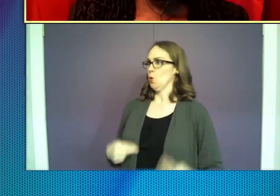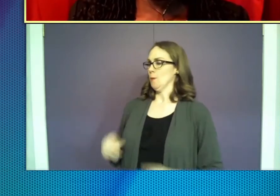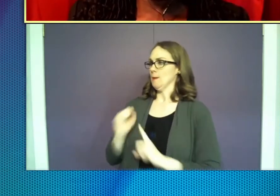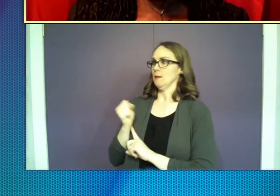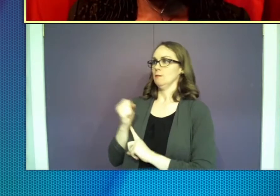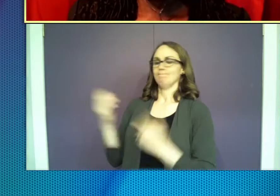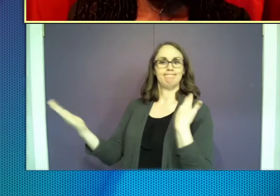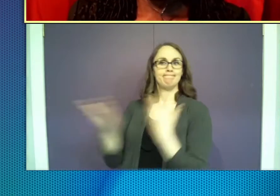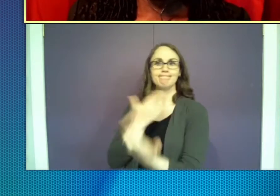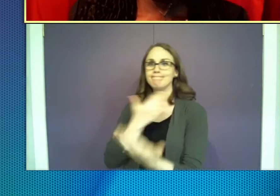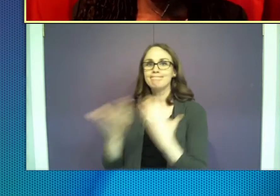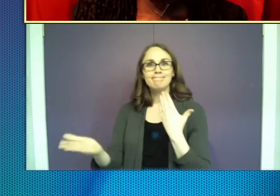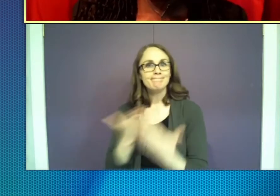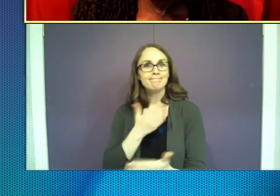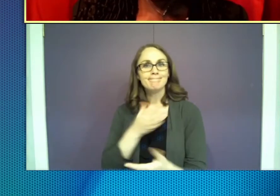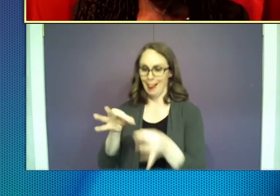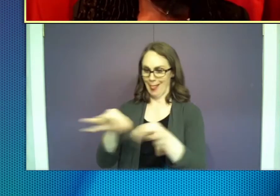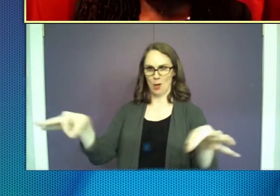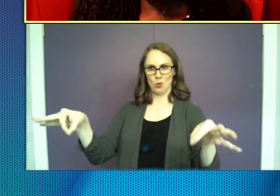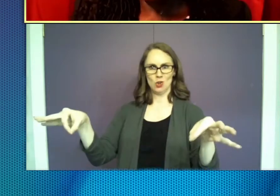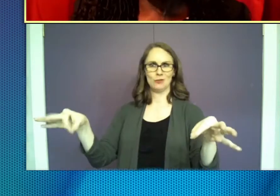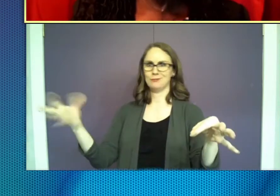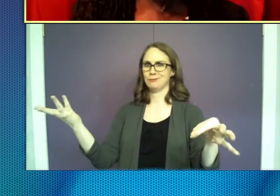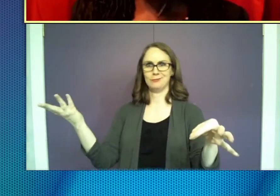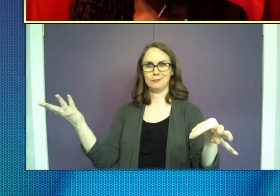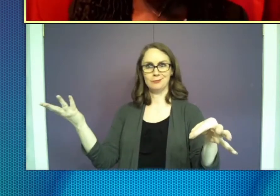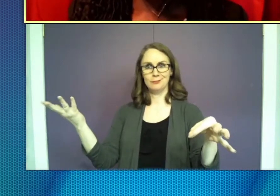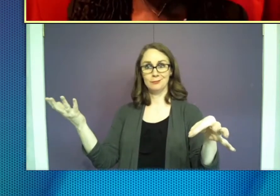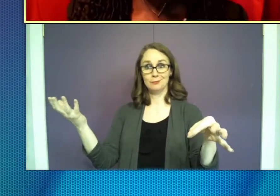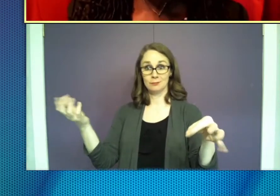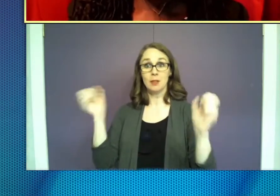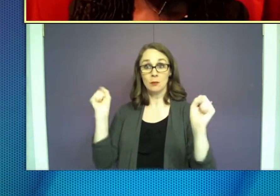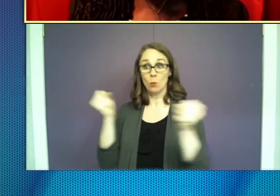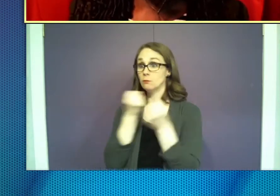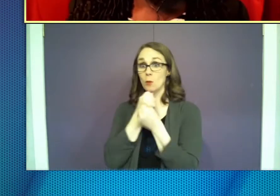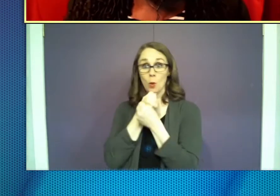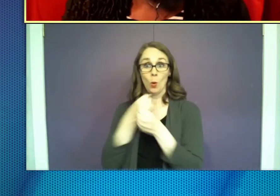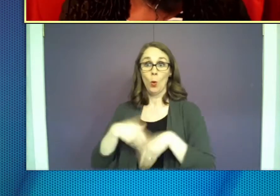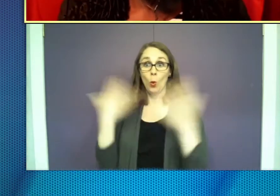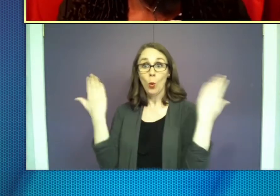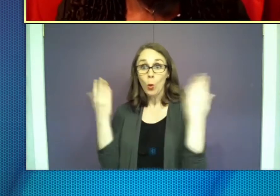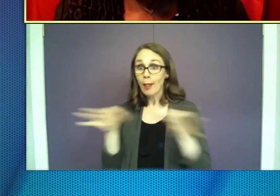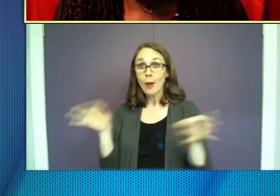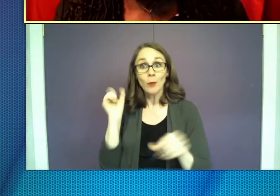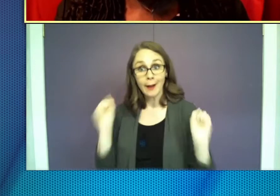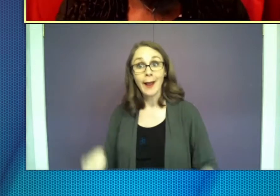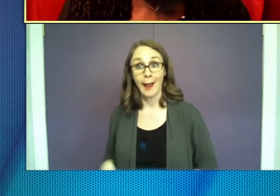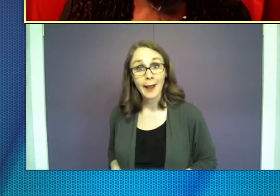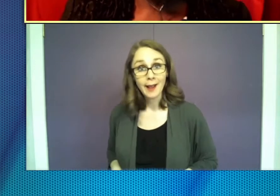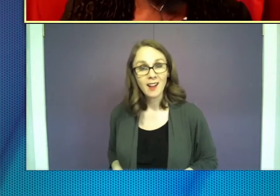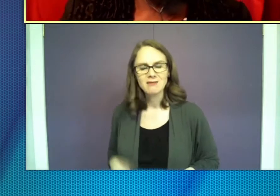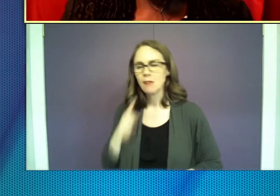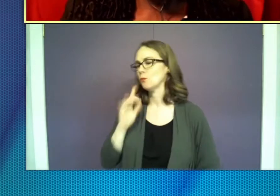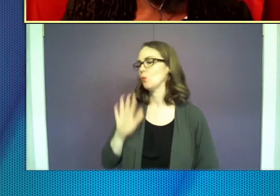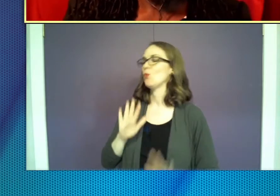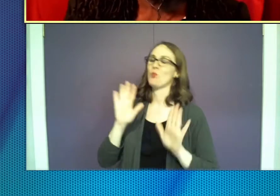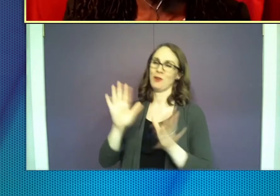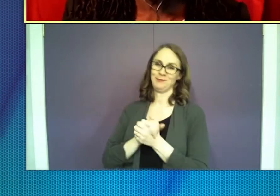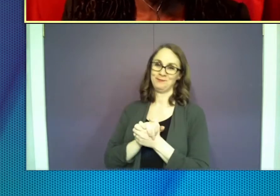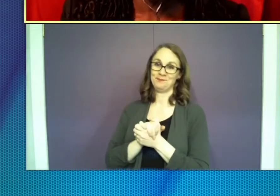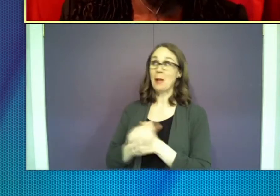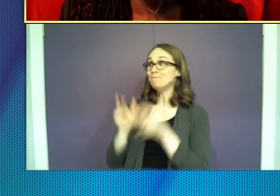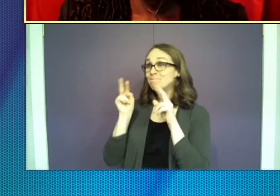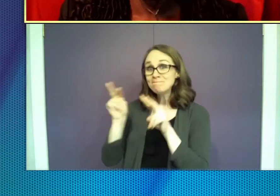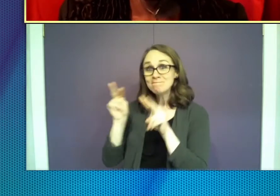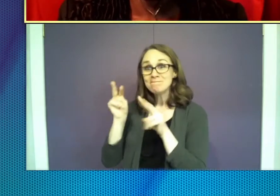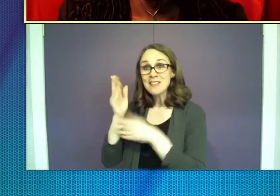board. Language it can be done without language, honestly. So I think that's really wonderful. And I'm looking forward